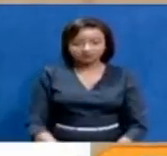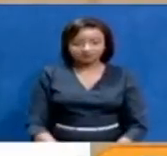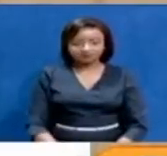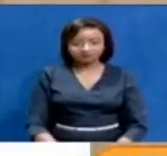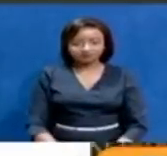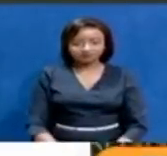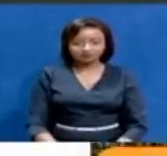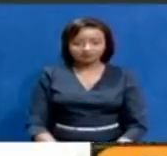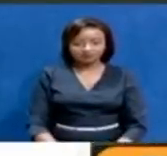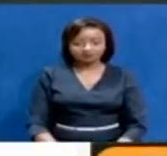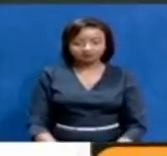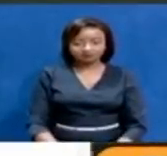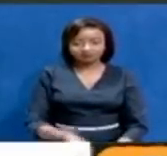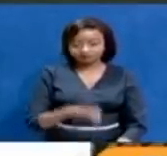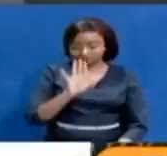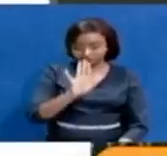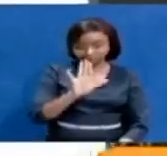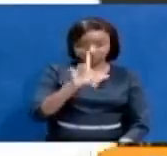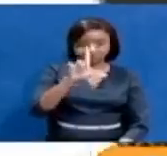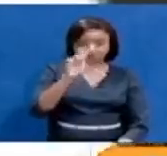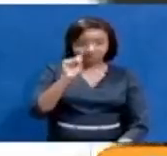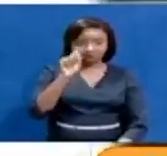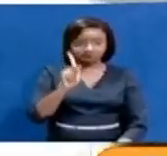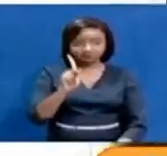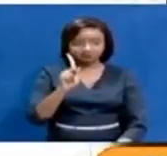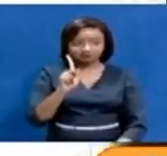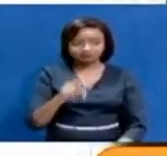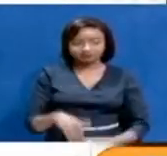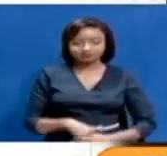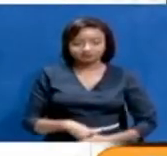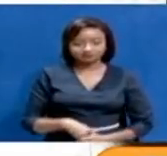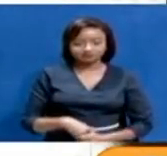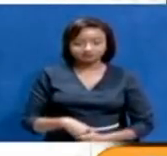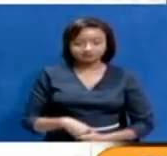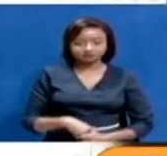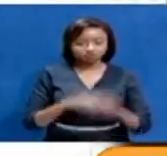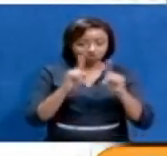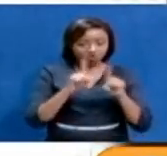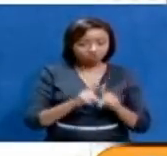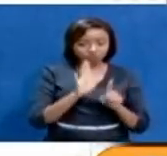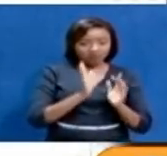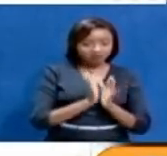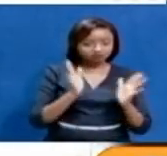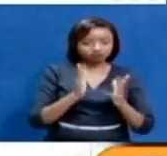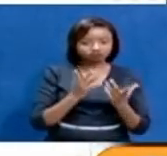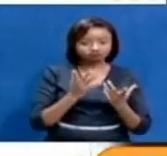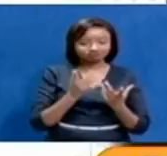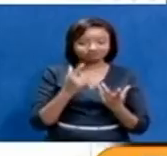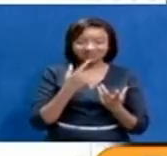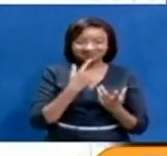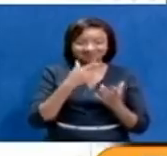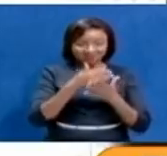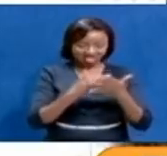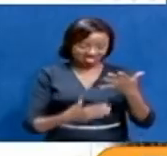of July 2020. The Society's counsel wants the Attorney General and the Solicitor General expunged from its list